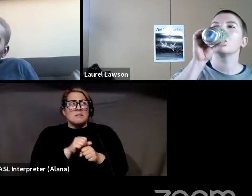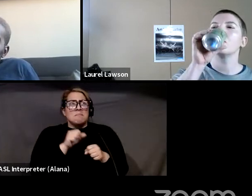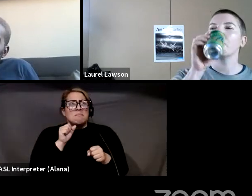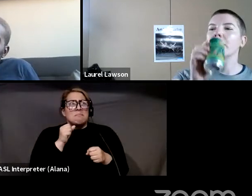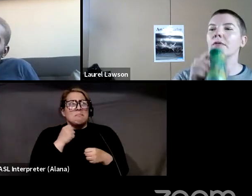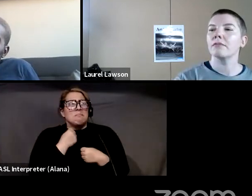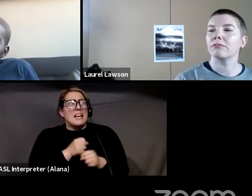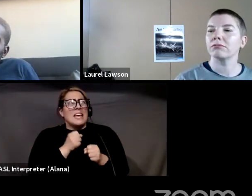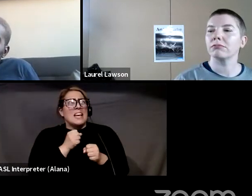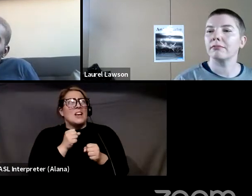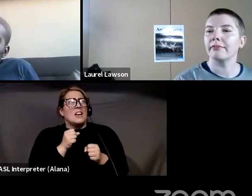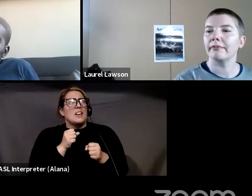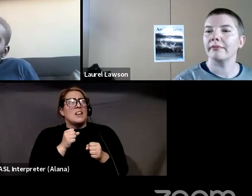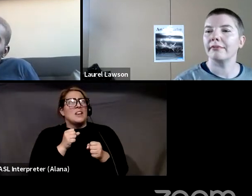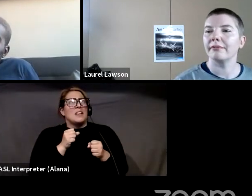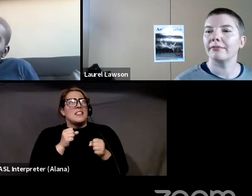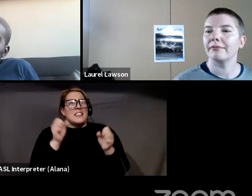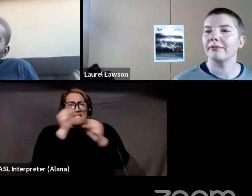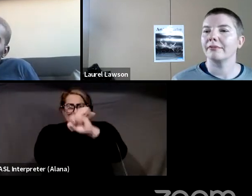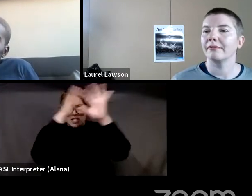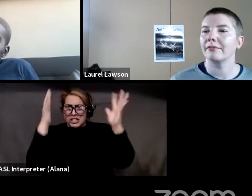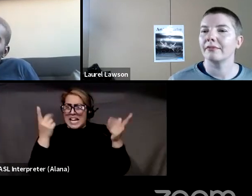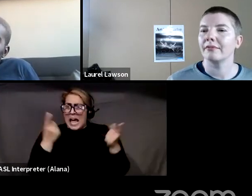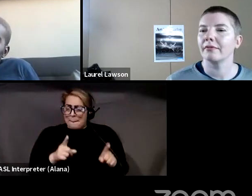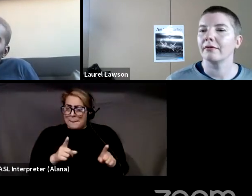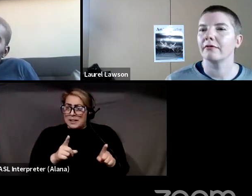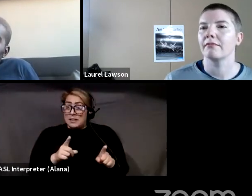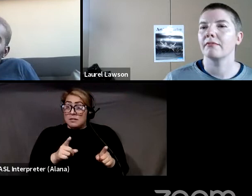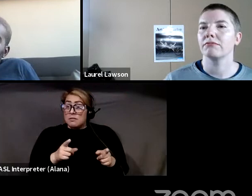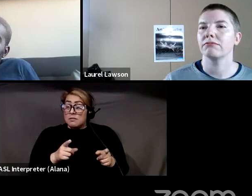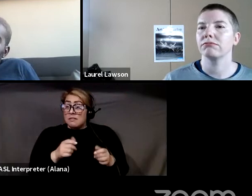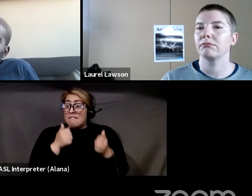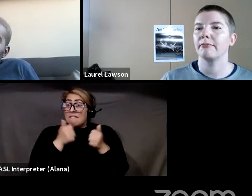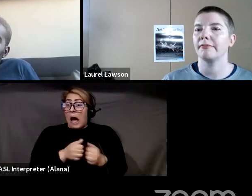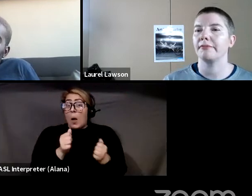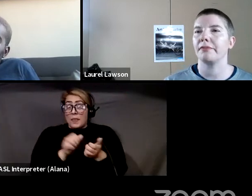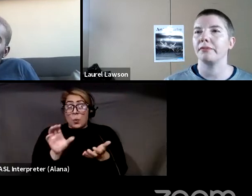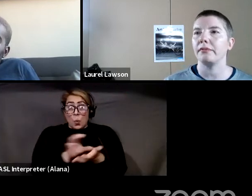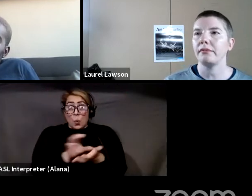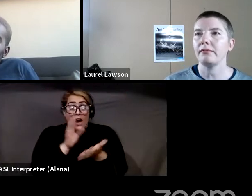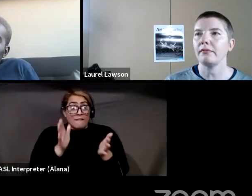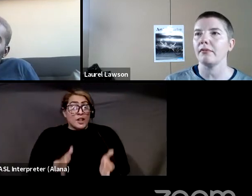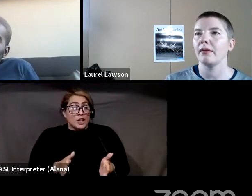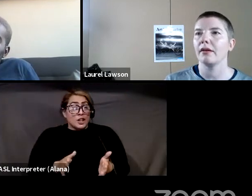would like to make, and that it really pushes and